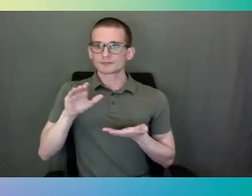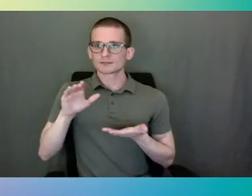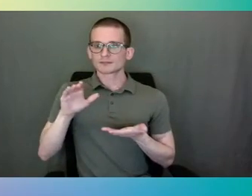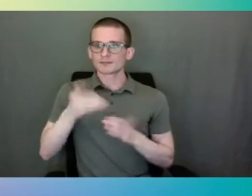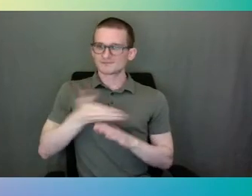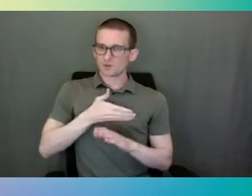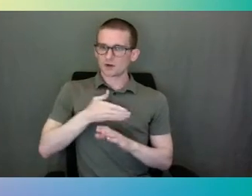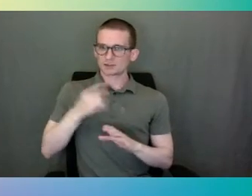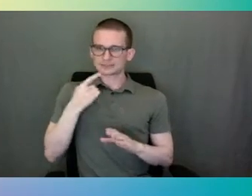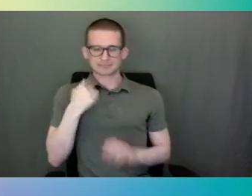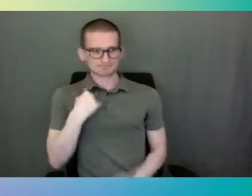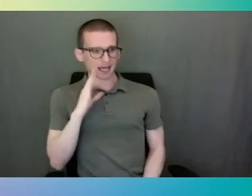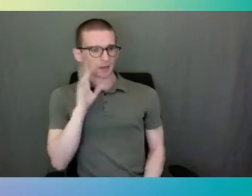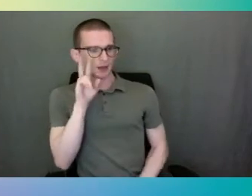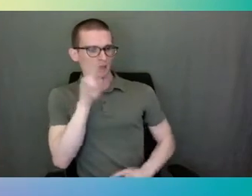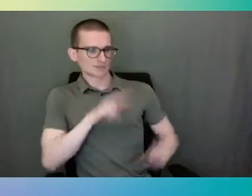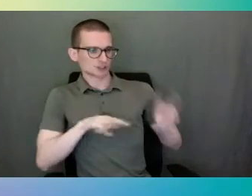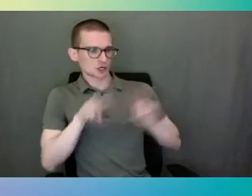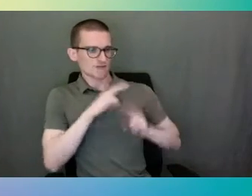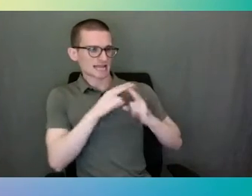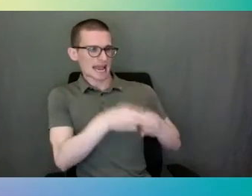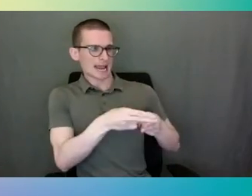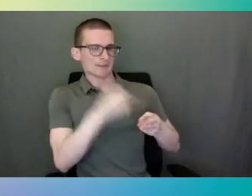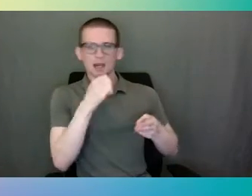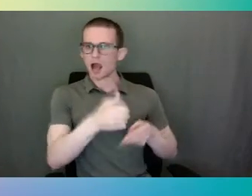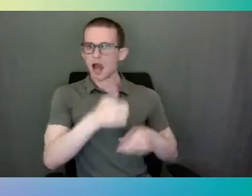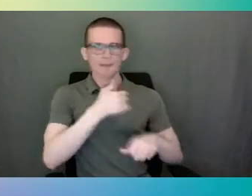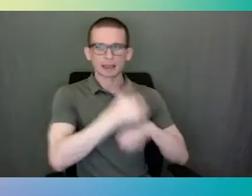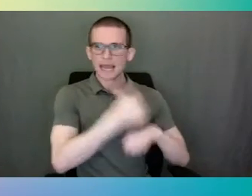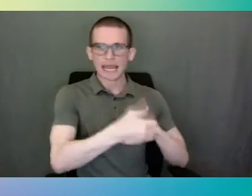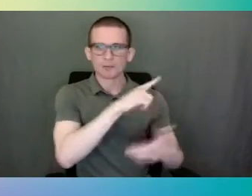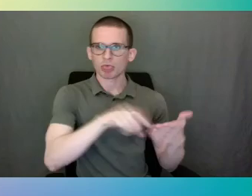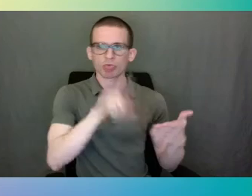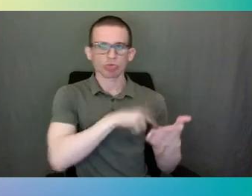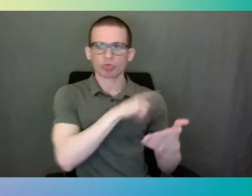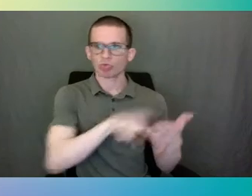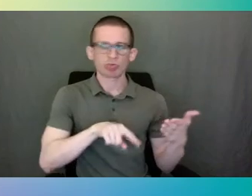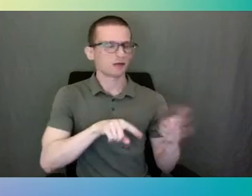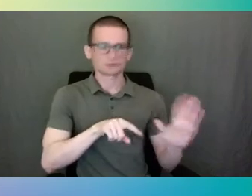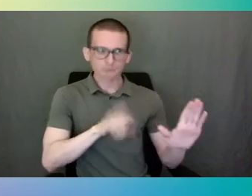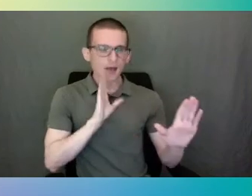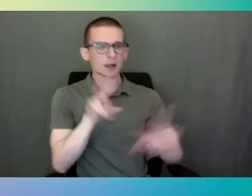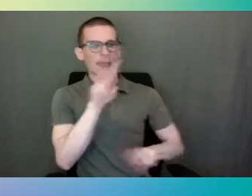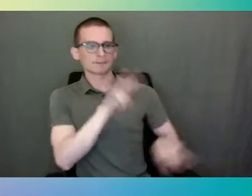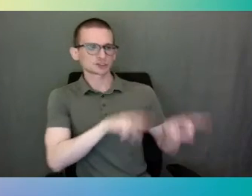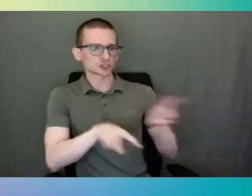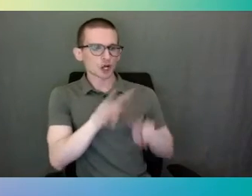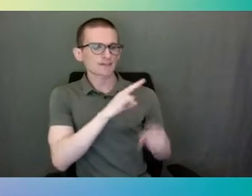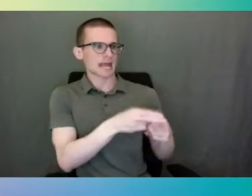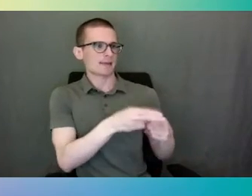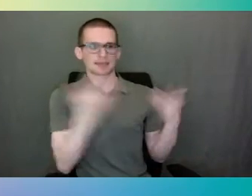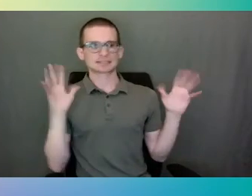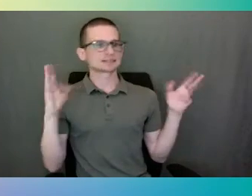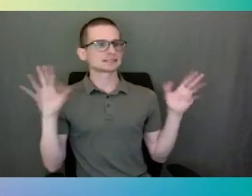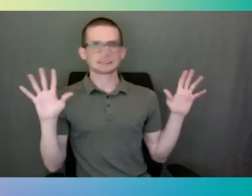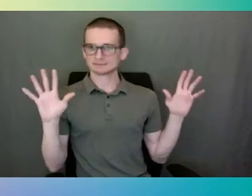difference here. I'm not going to blame and shame. I'm going to observe and name. So he looks and he